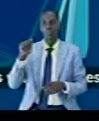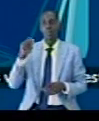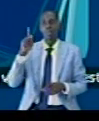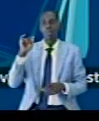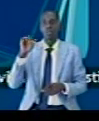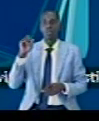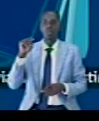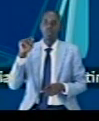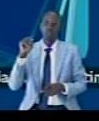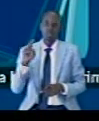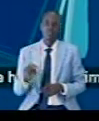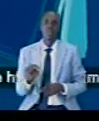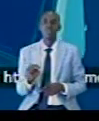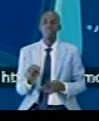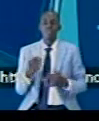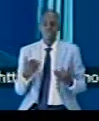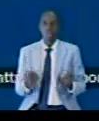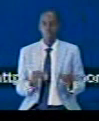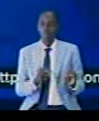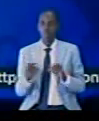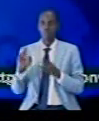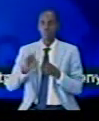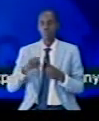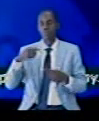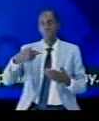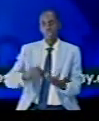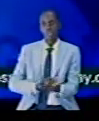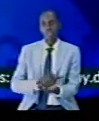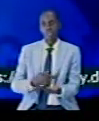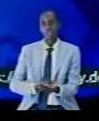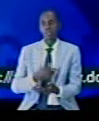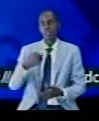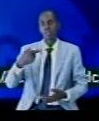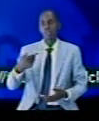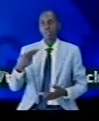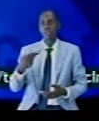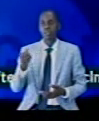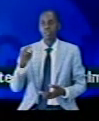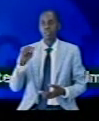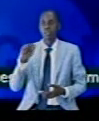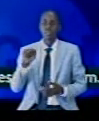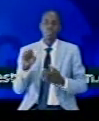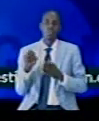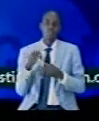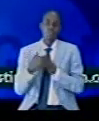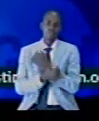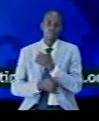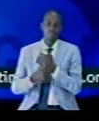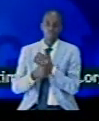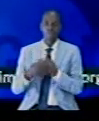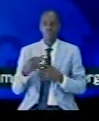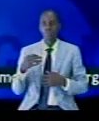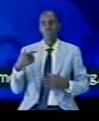Africa, Ghana, for testimony. Ghana Live.